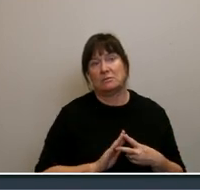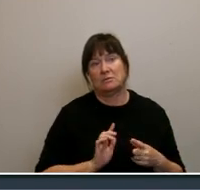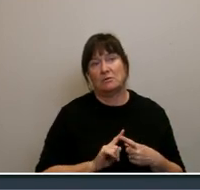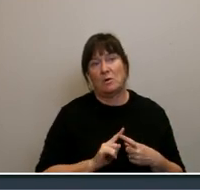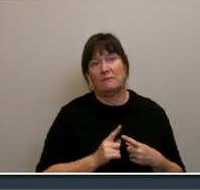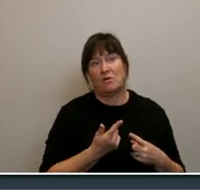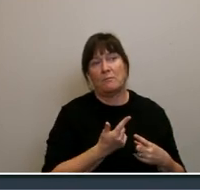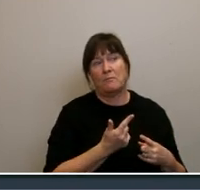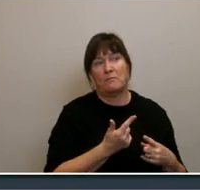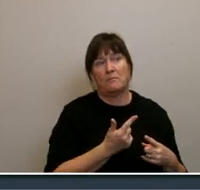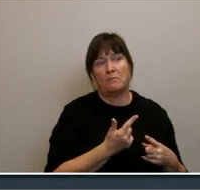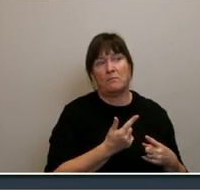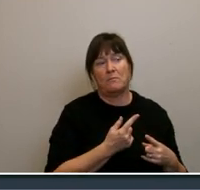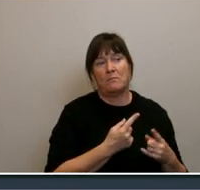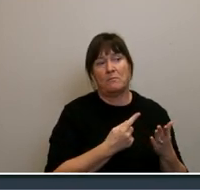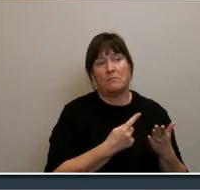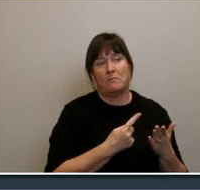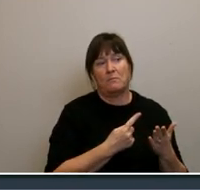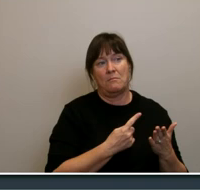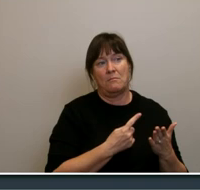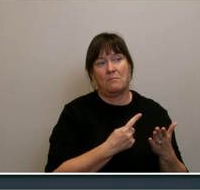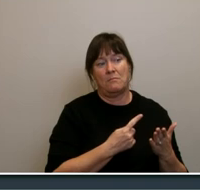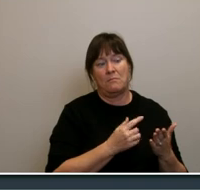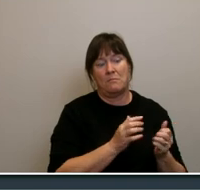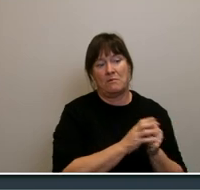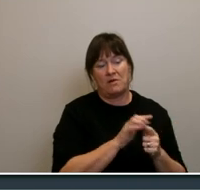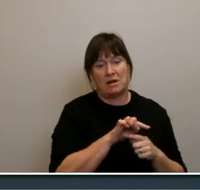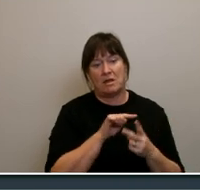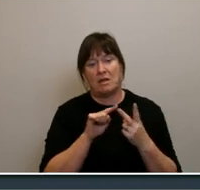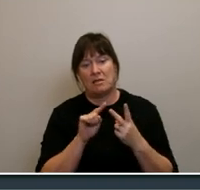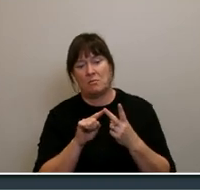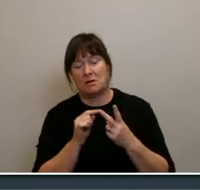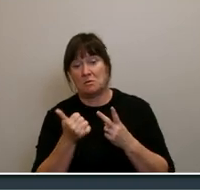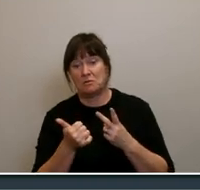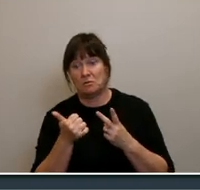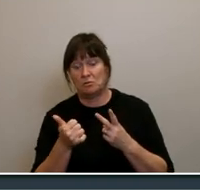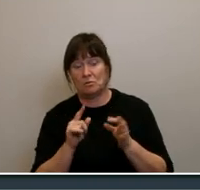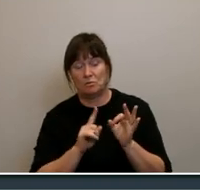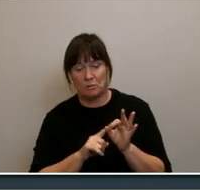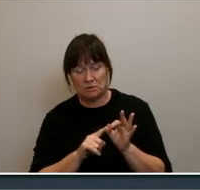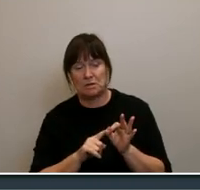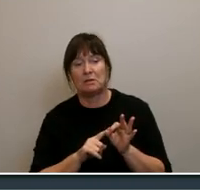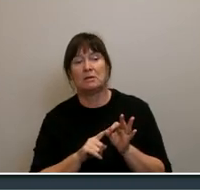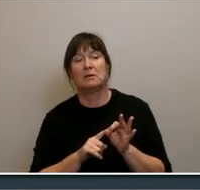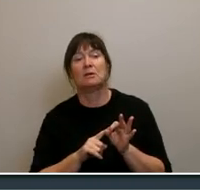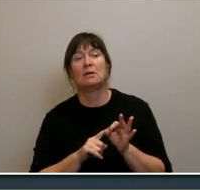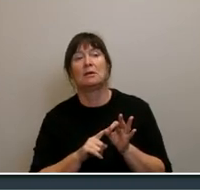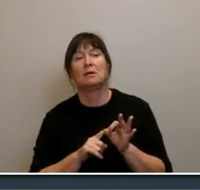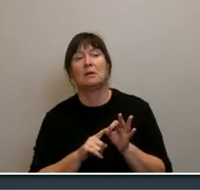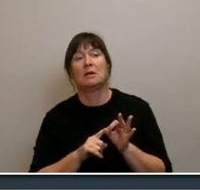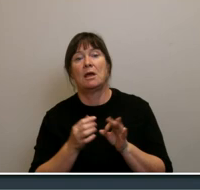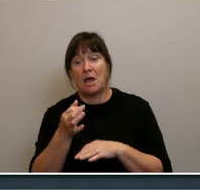one was from Jeriff. It was a very good question, and it led to a site